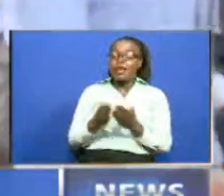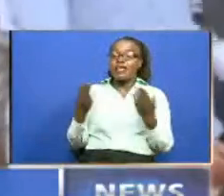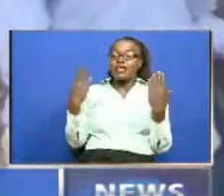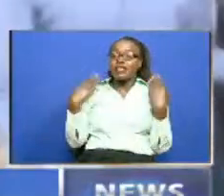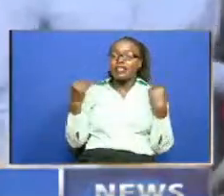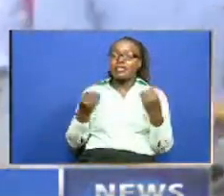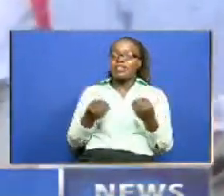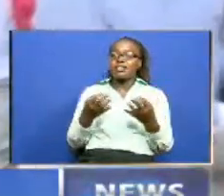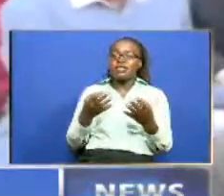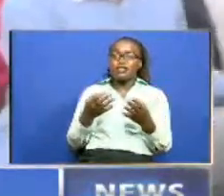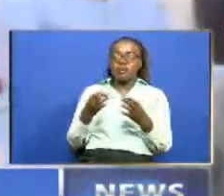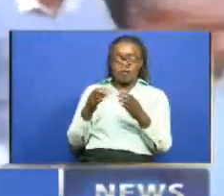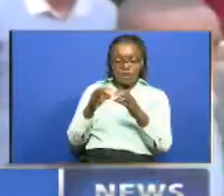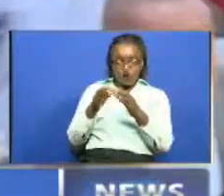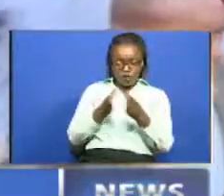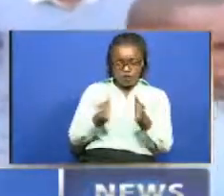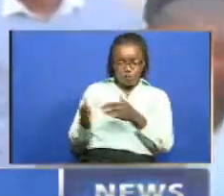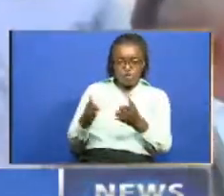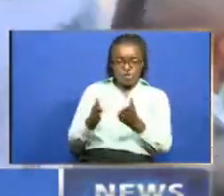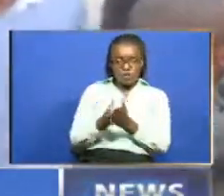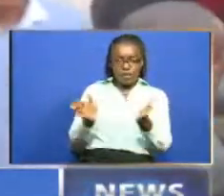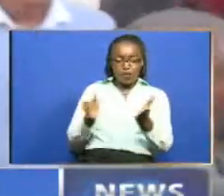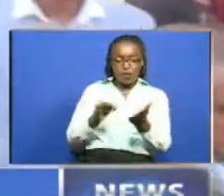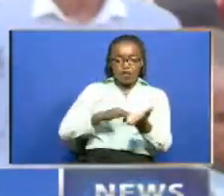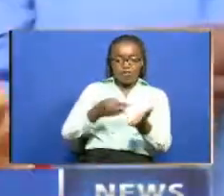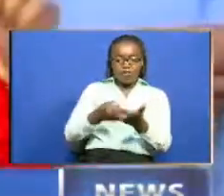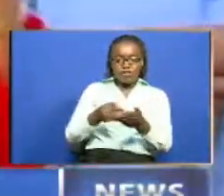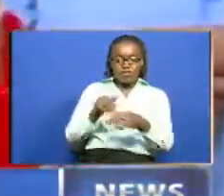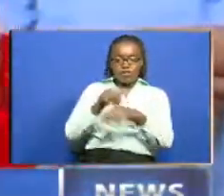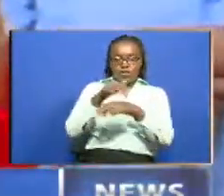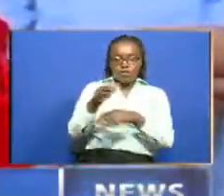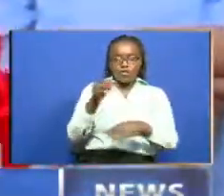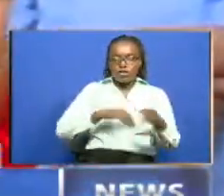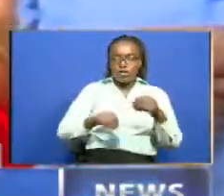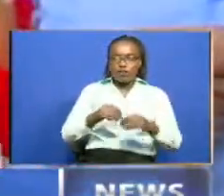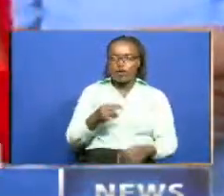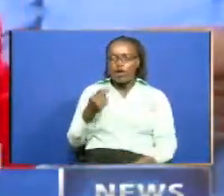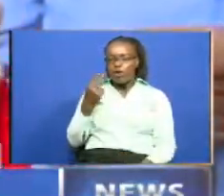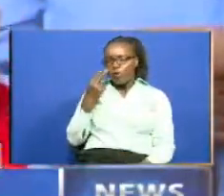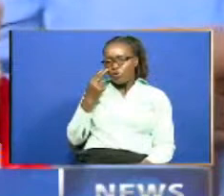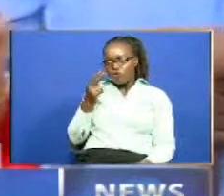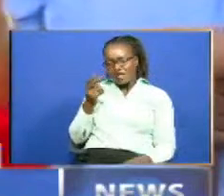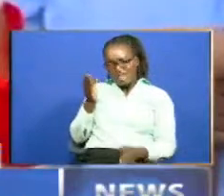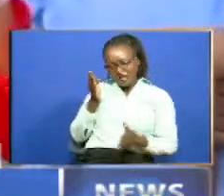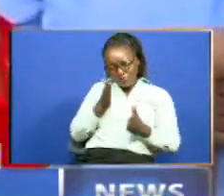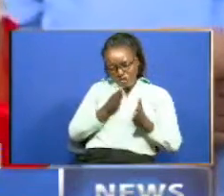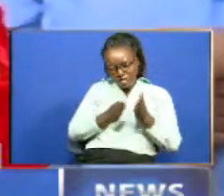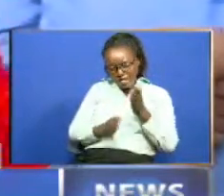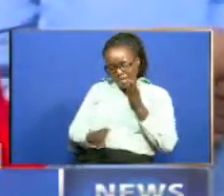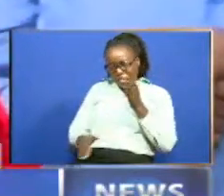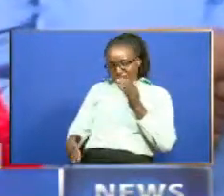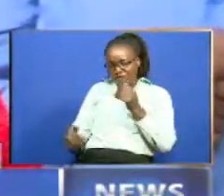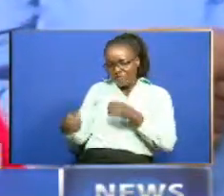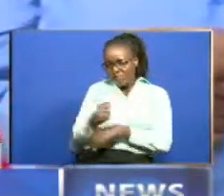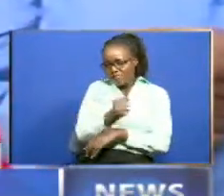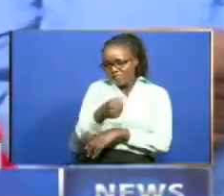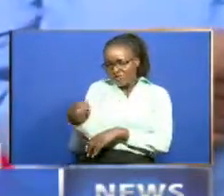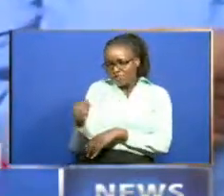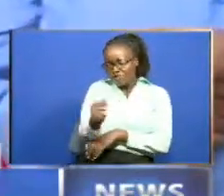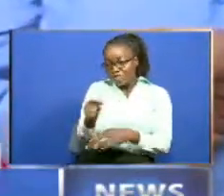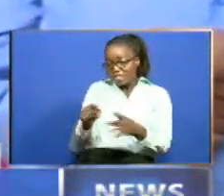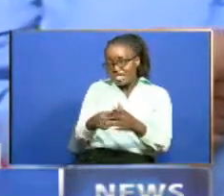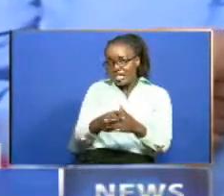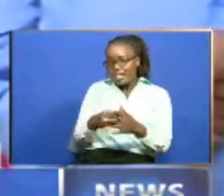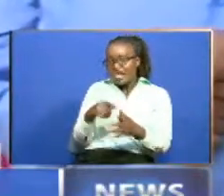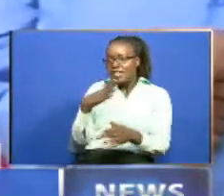a loophole for public funds to be lost through corruption. Tumeona wameanza ukora kama ile walileta